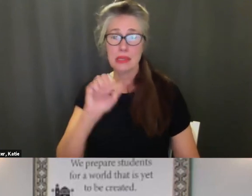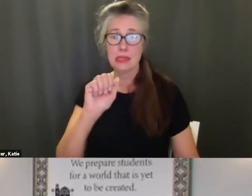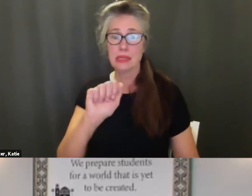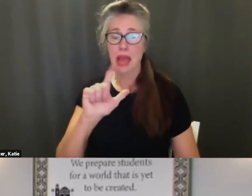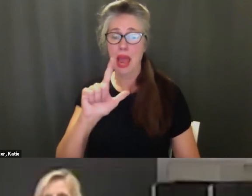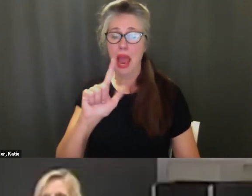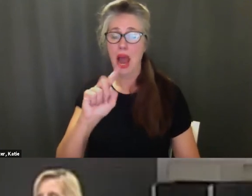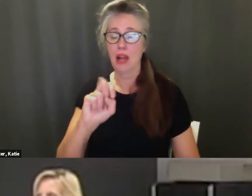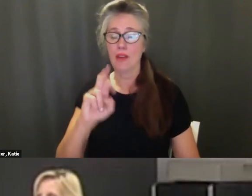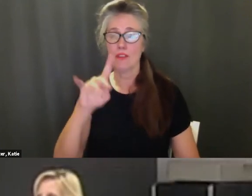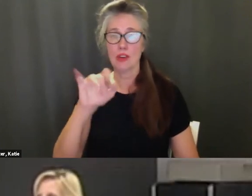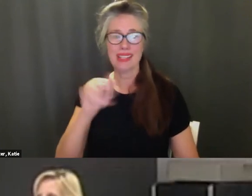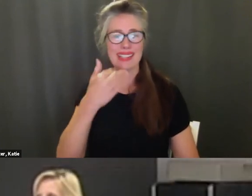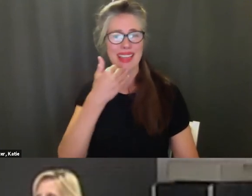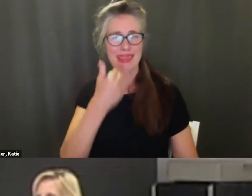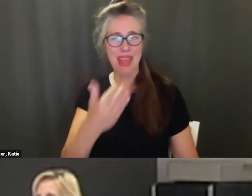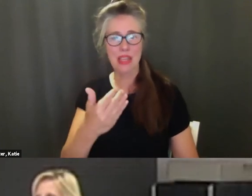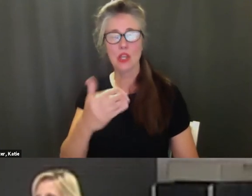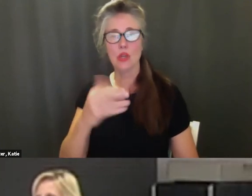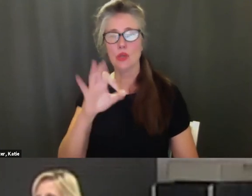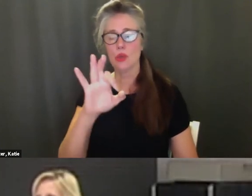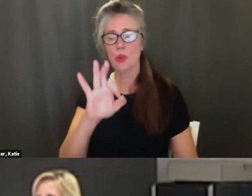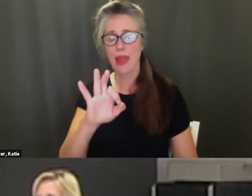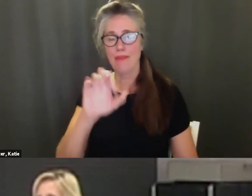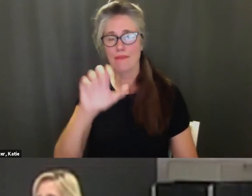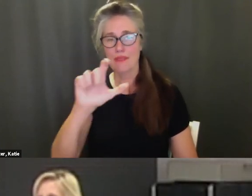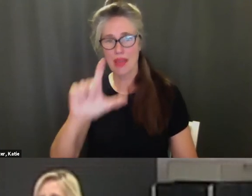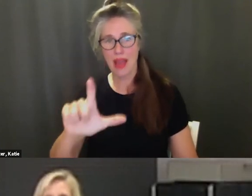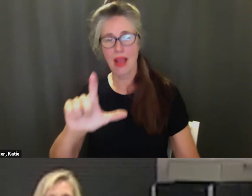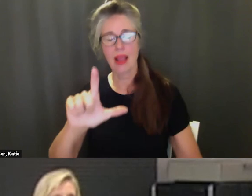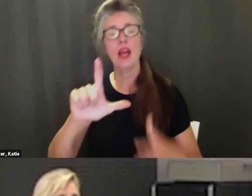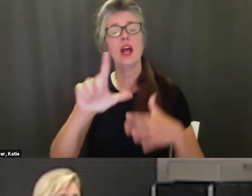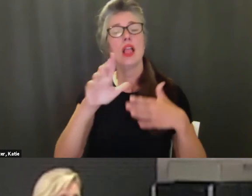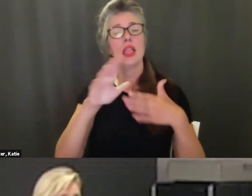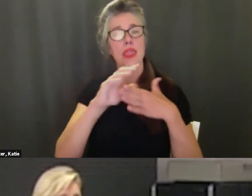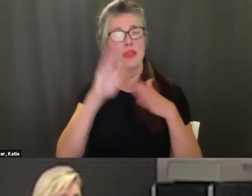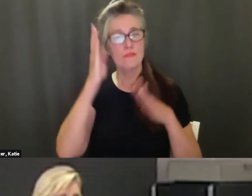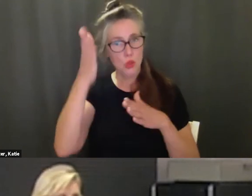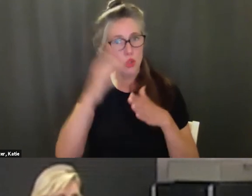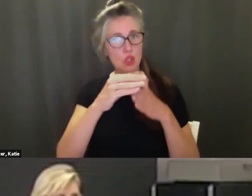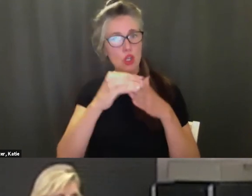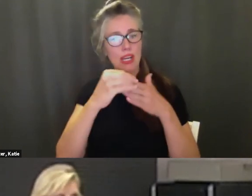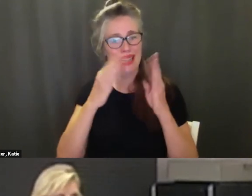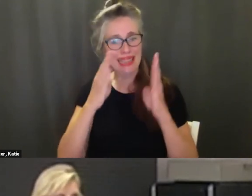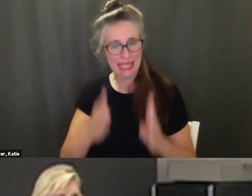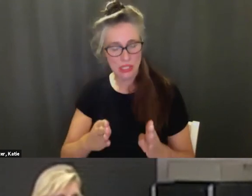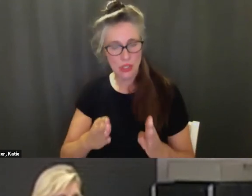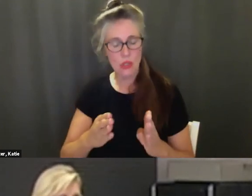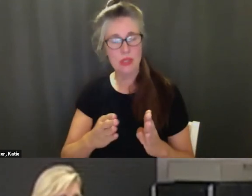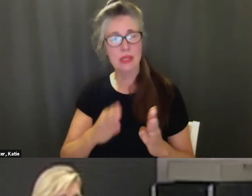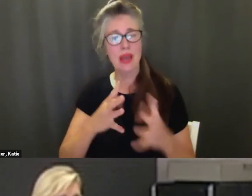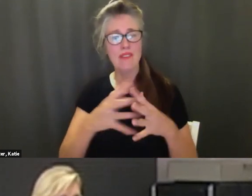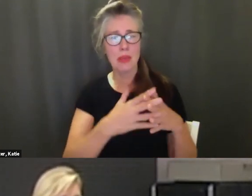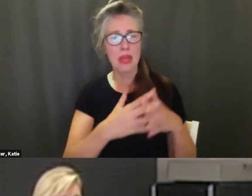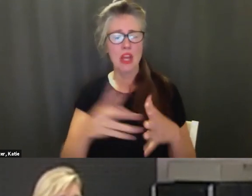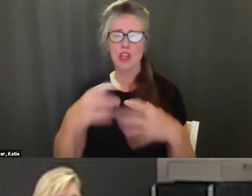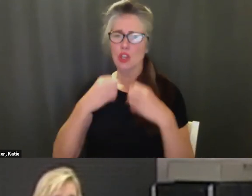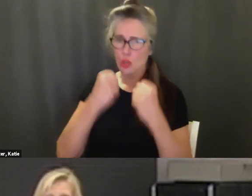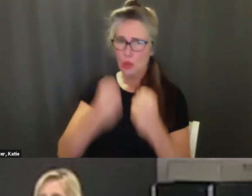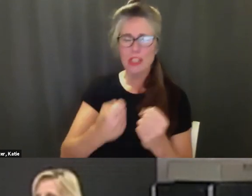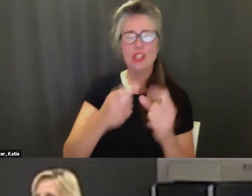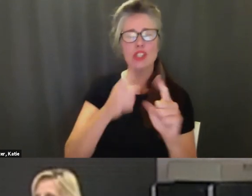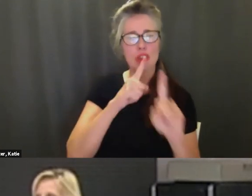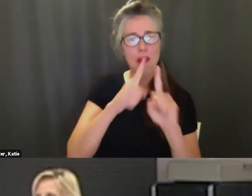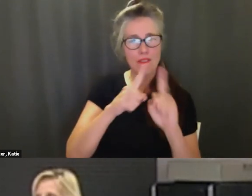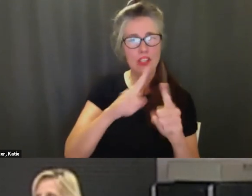First of all, I want to say thank you to Future Leaders of America for their courageous conversation about this item. I